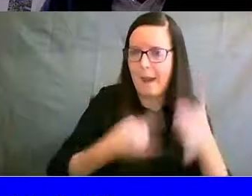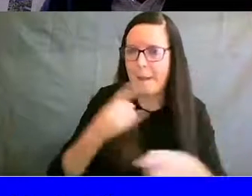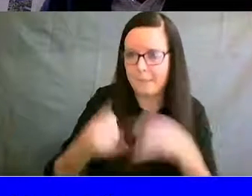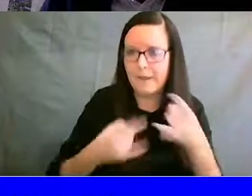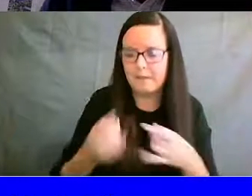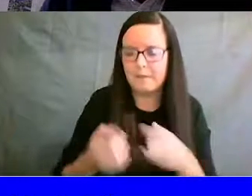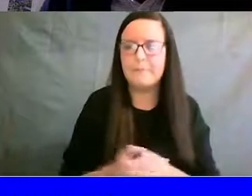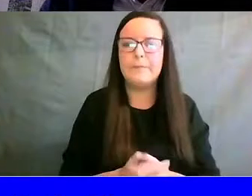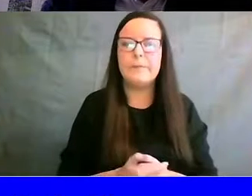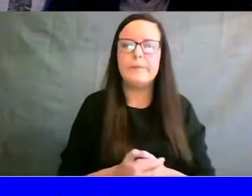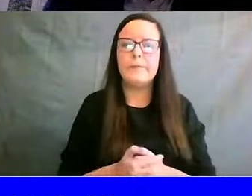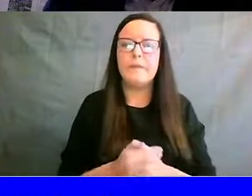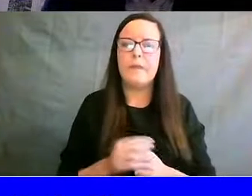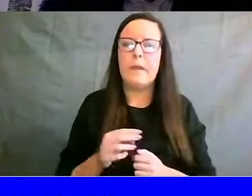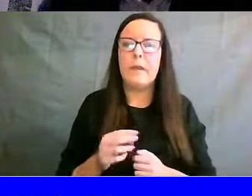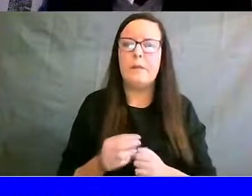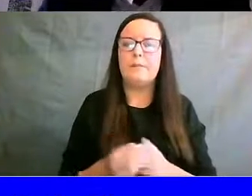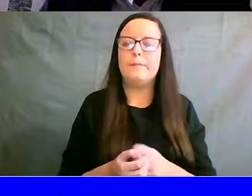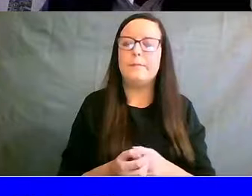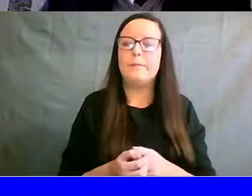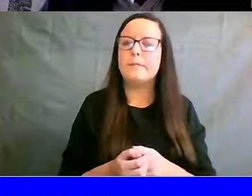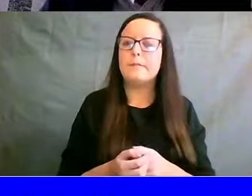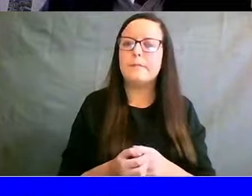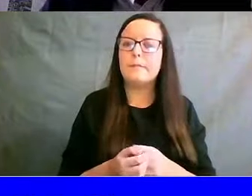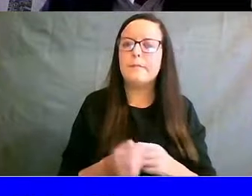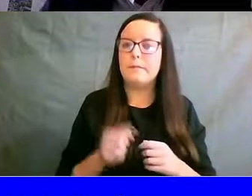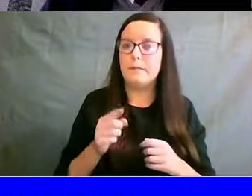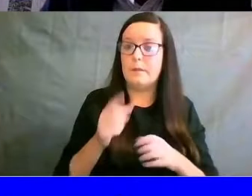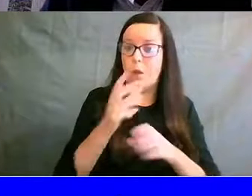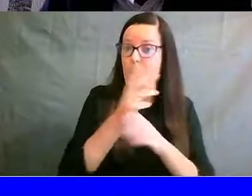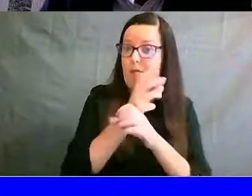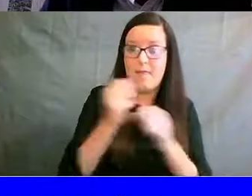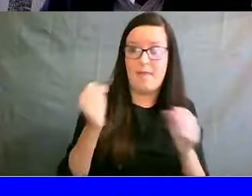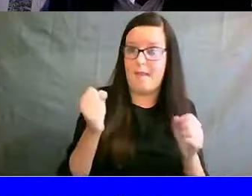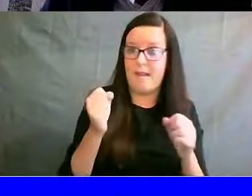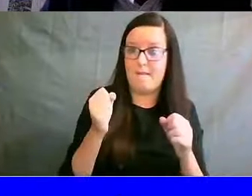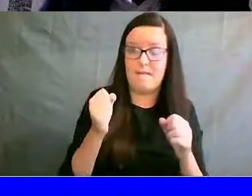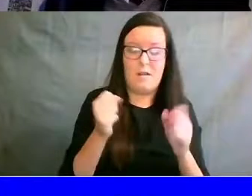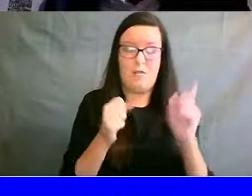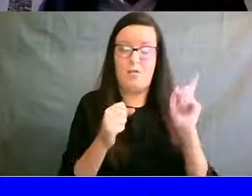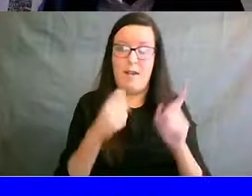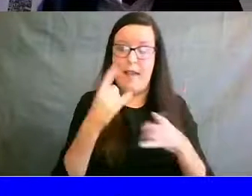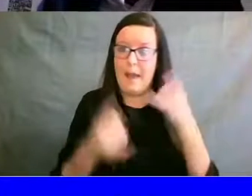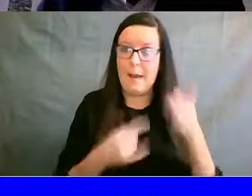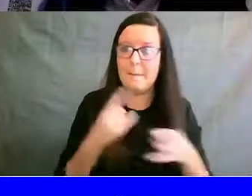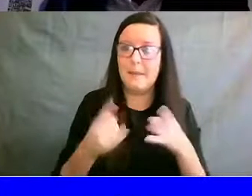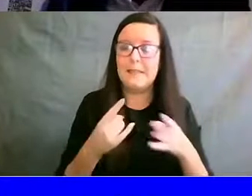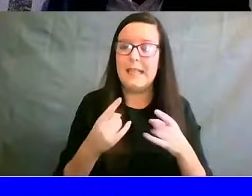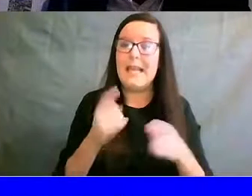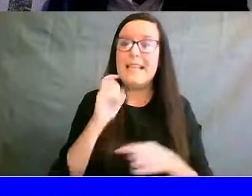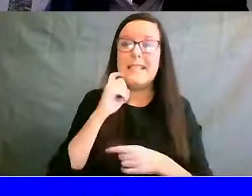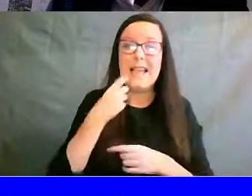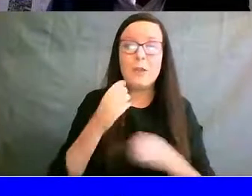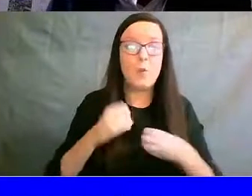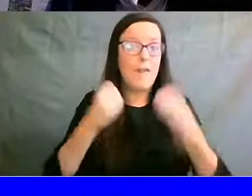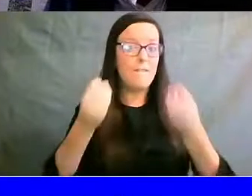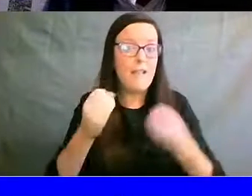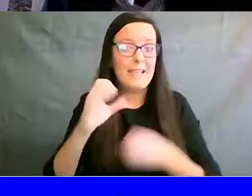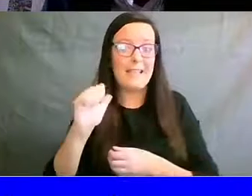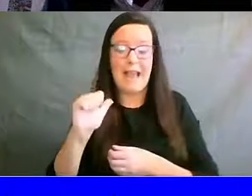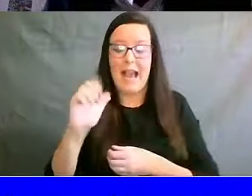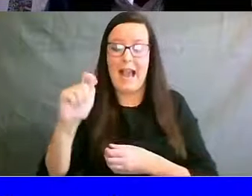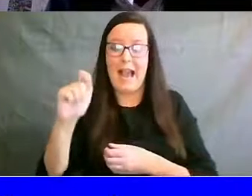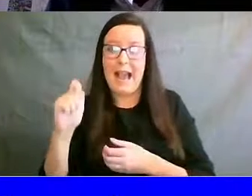please, never came into force. So really the only legacy of the Sexual Offences Act was the restrictions